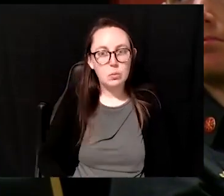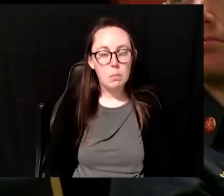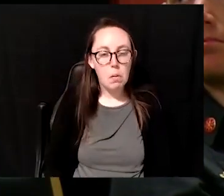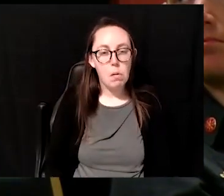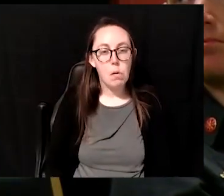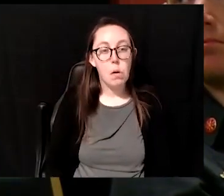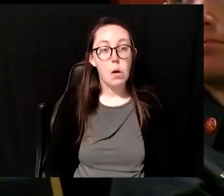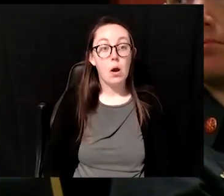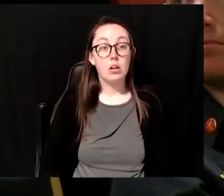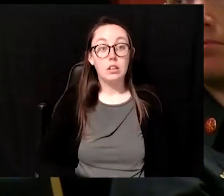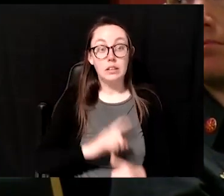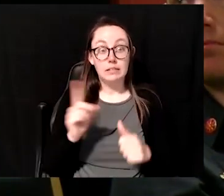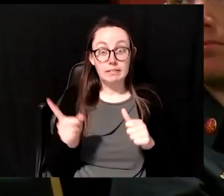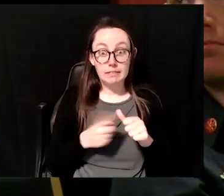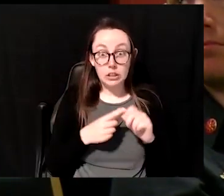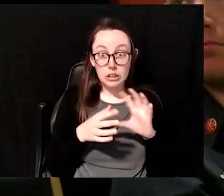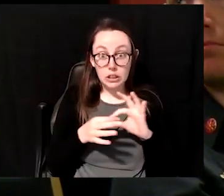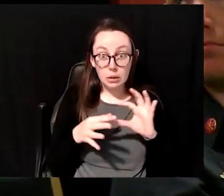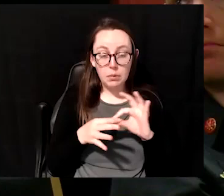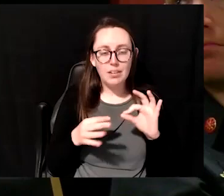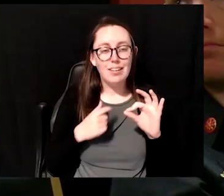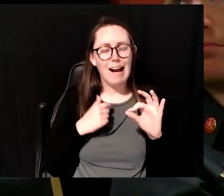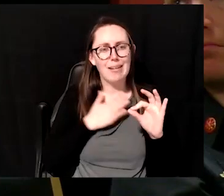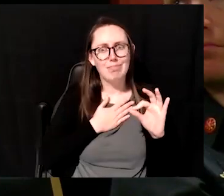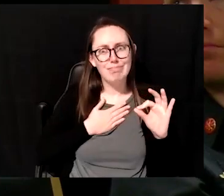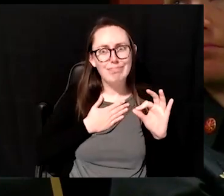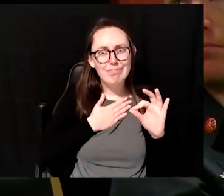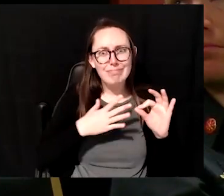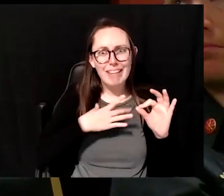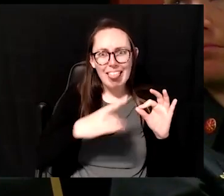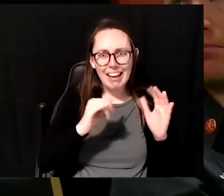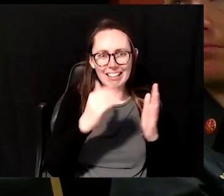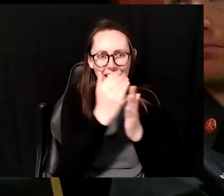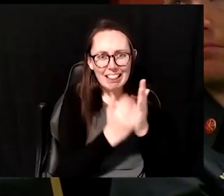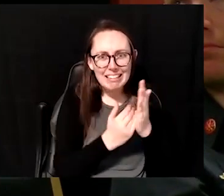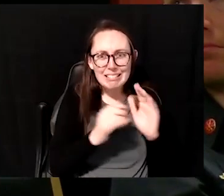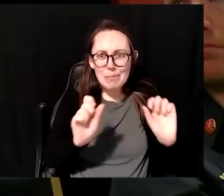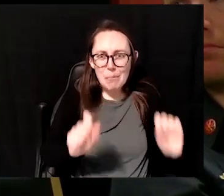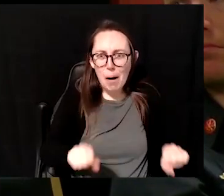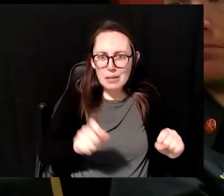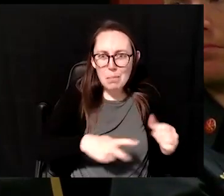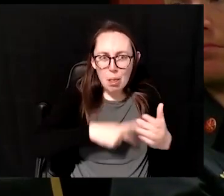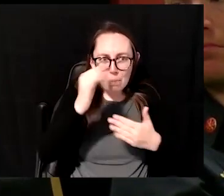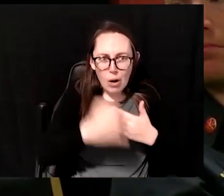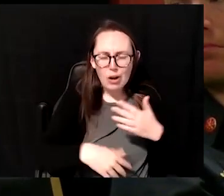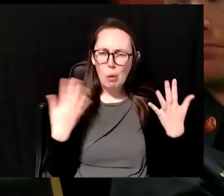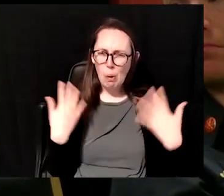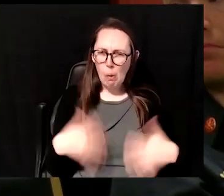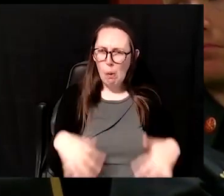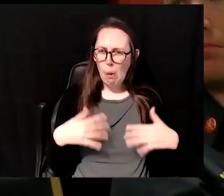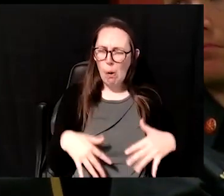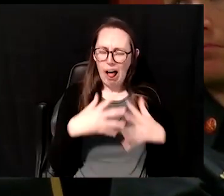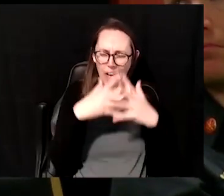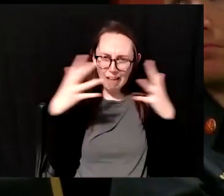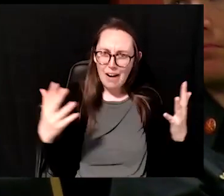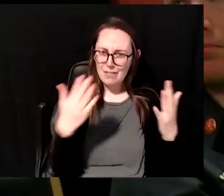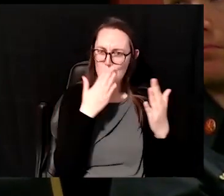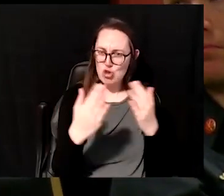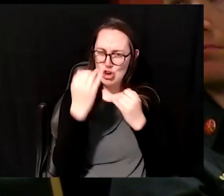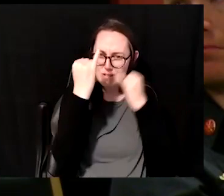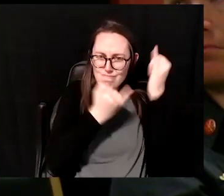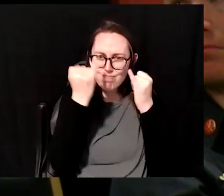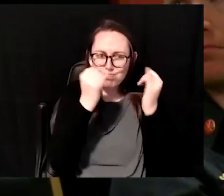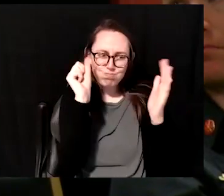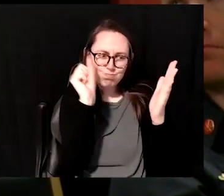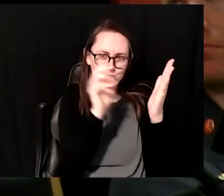uh let me just say that I really like the list of possible projects I mean there's just so much good stuff in there to talk about could be